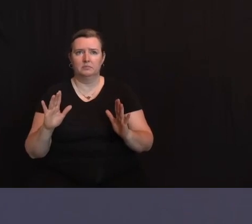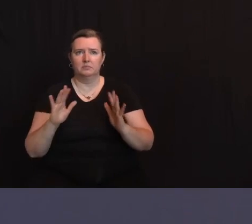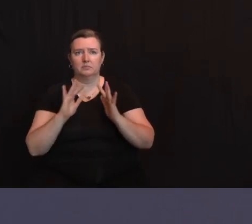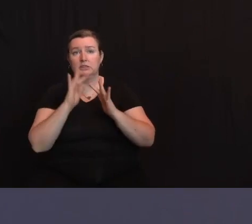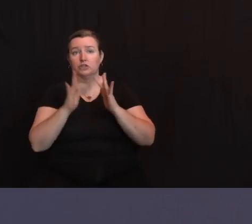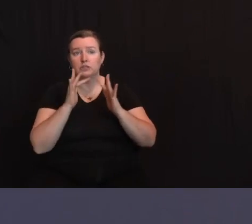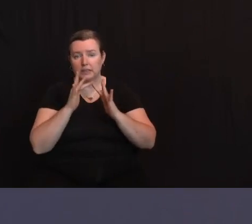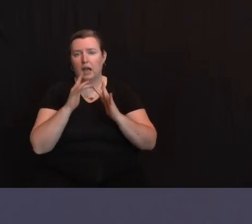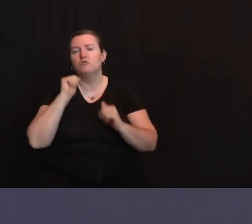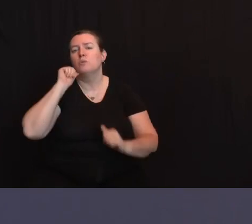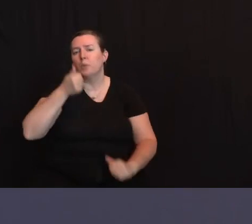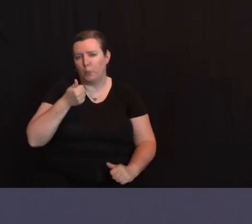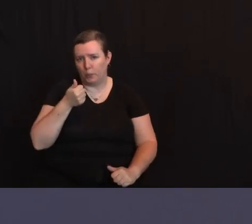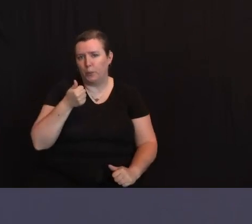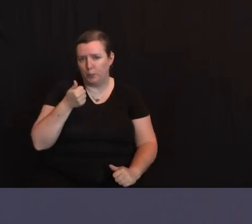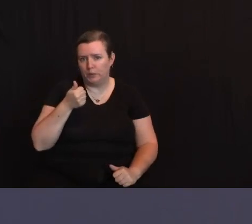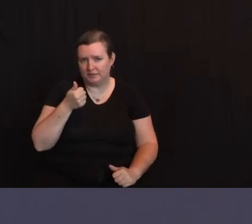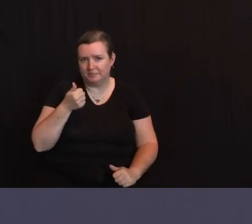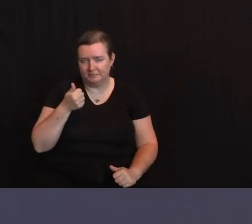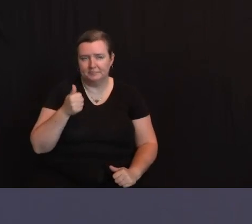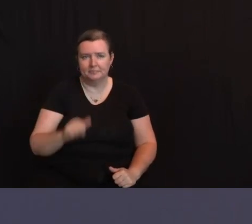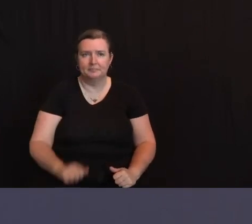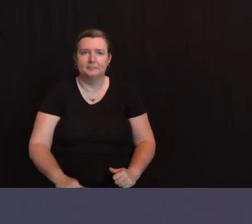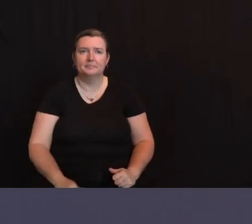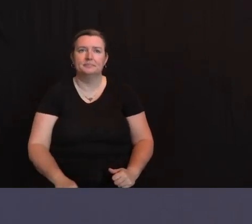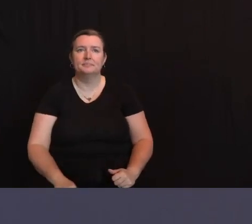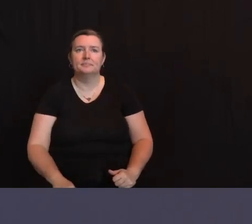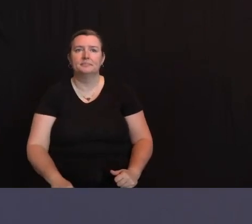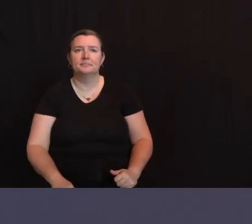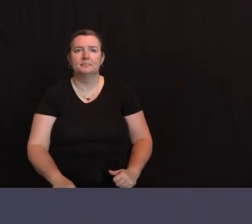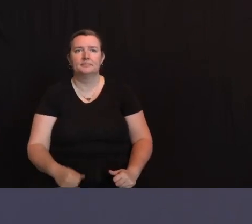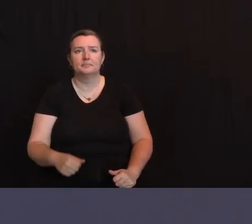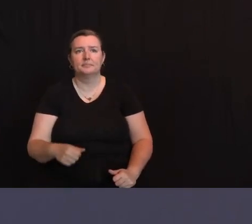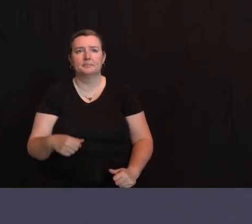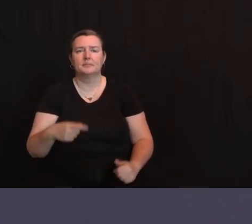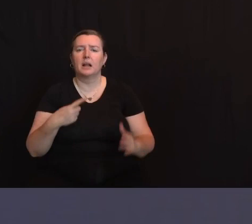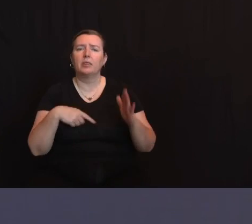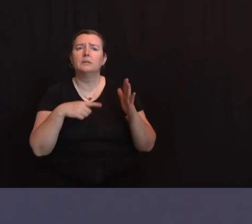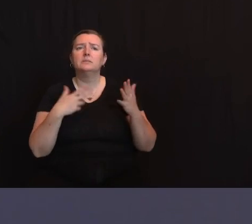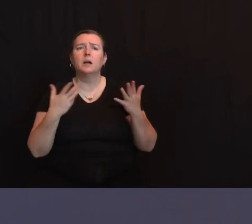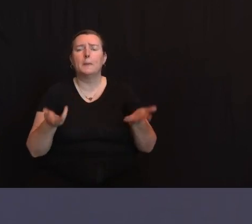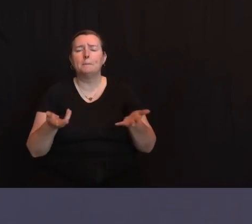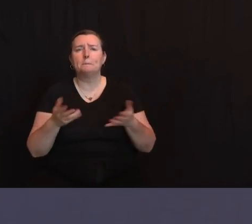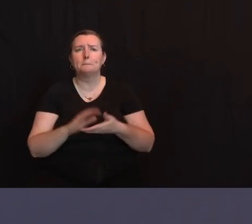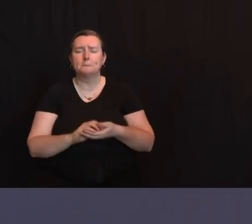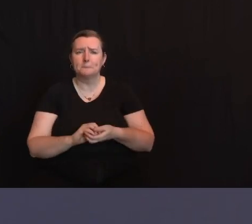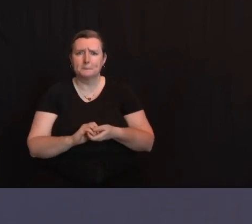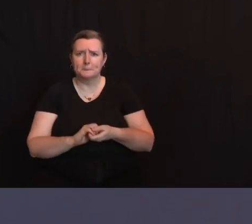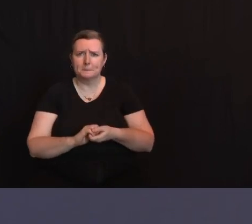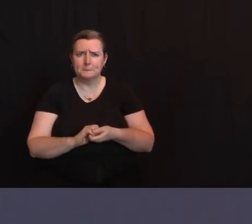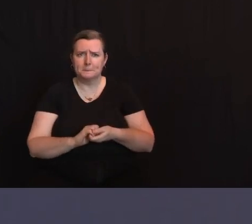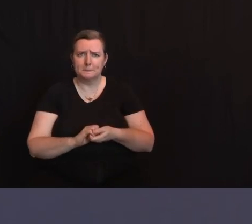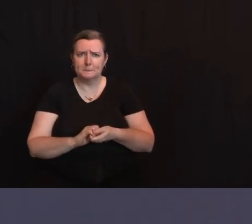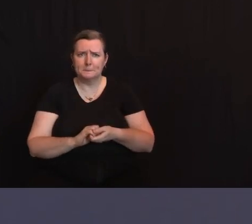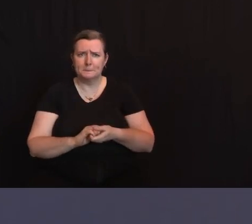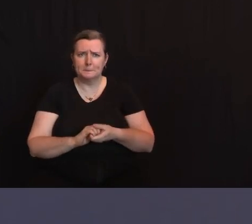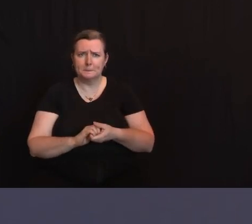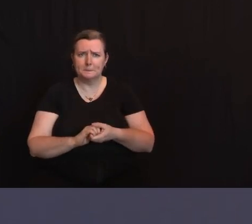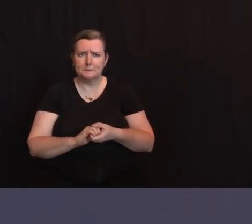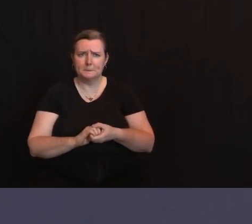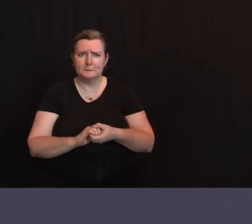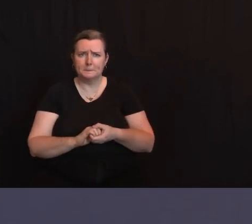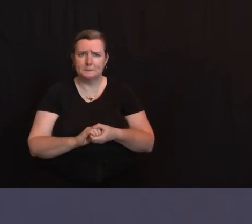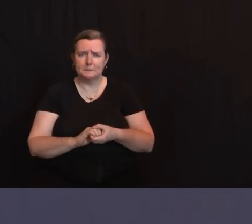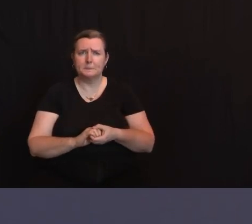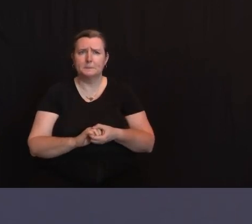I think you're hoping we can get some of this data, which is not us, but the outside vendors, cleaned up maybe even by the end